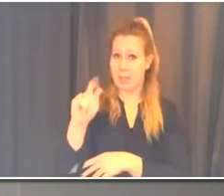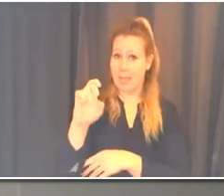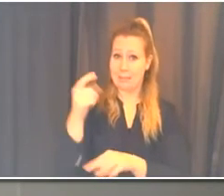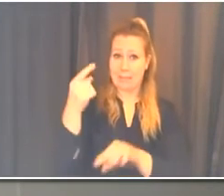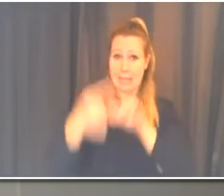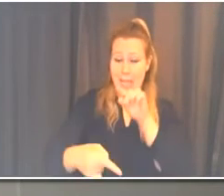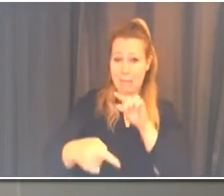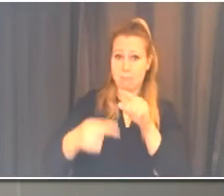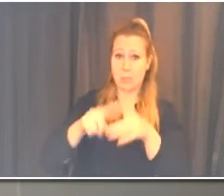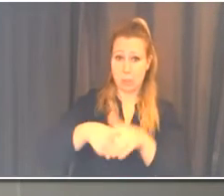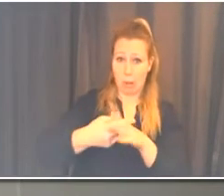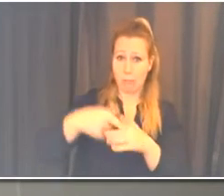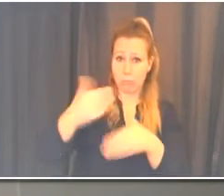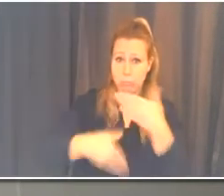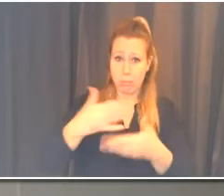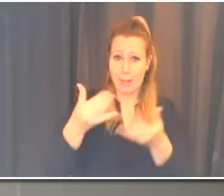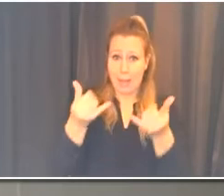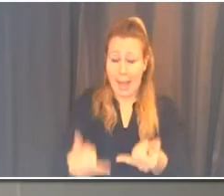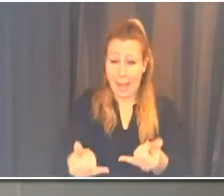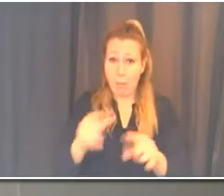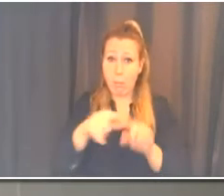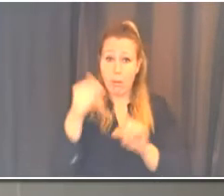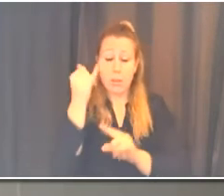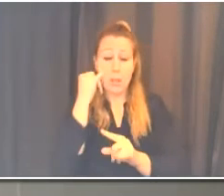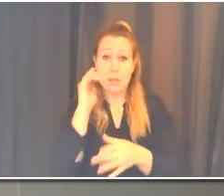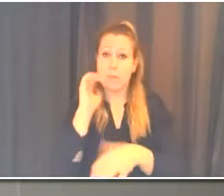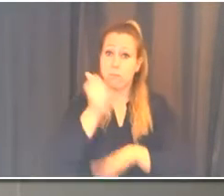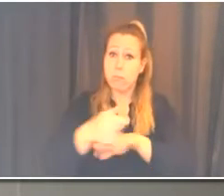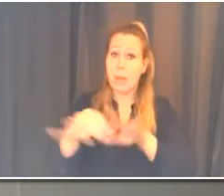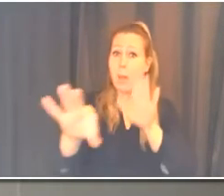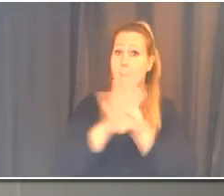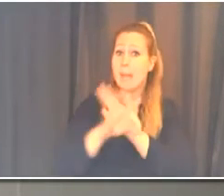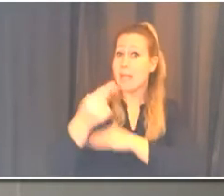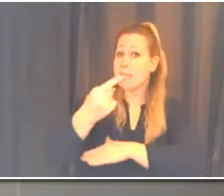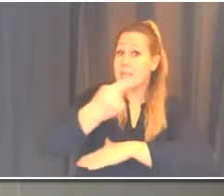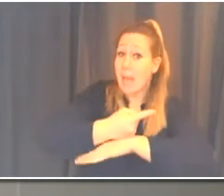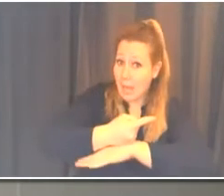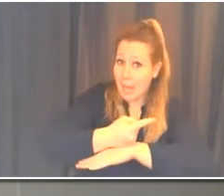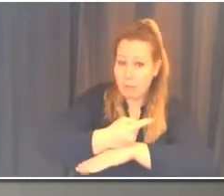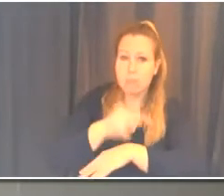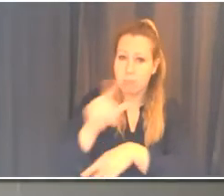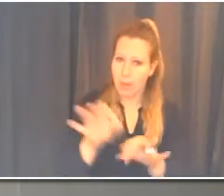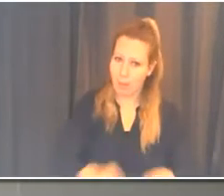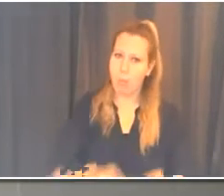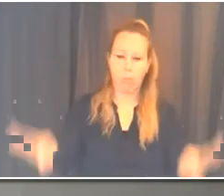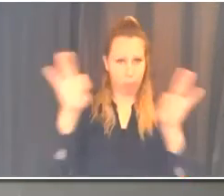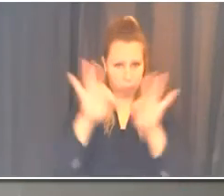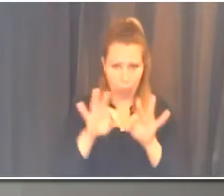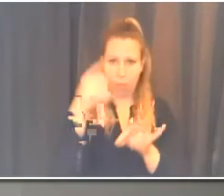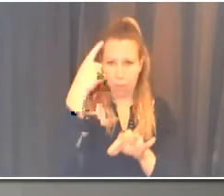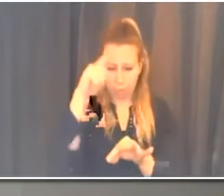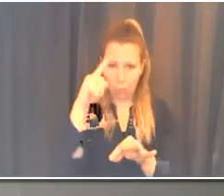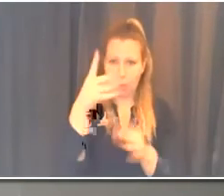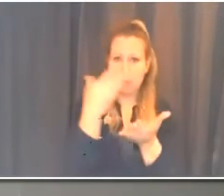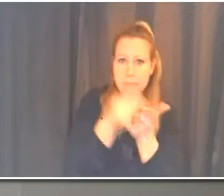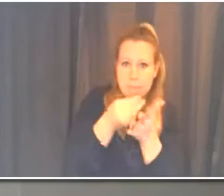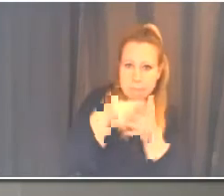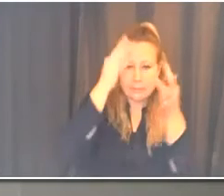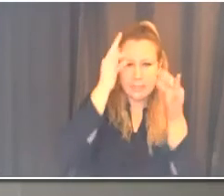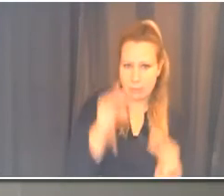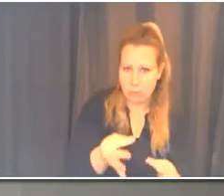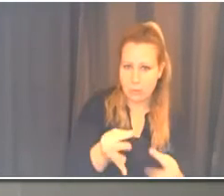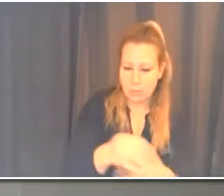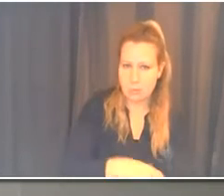general public about what the courts are or are not doing we're constantly sending memos around among ourselves and the courts have been very available